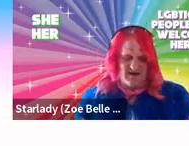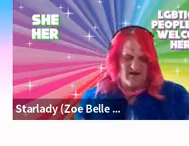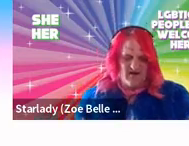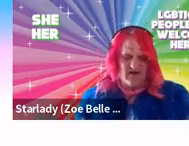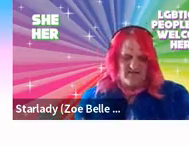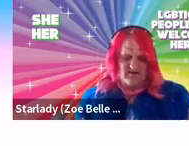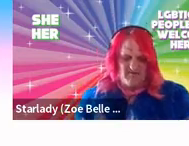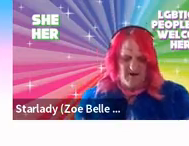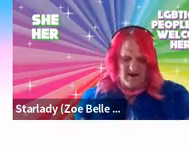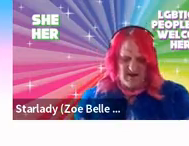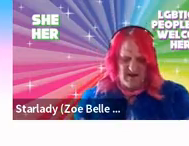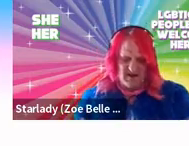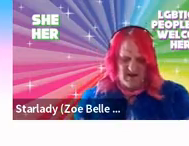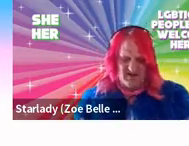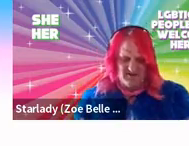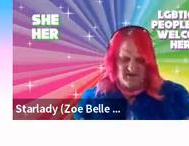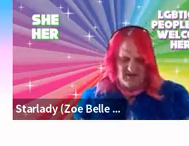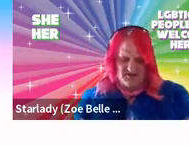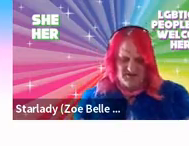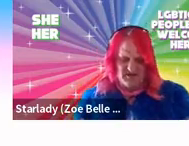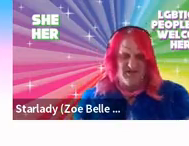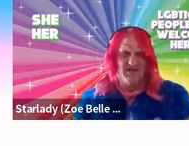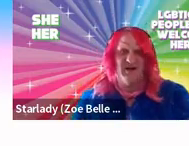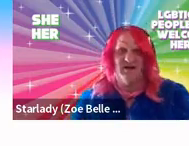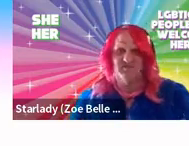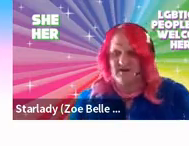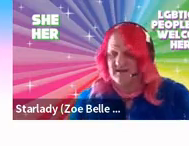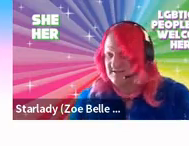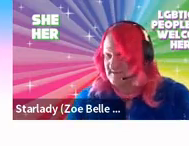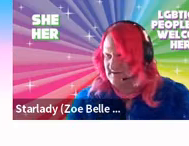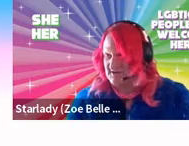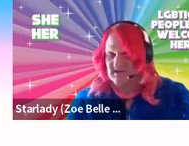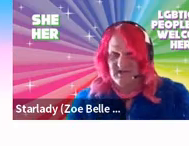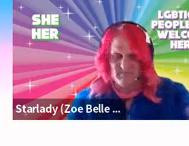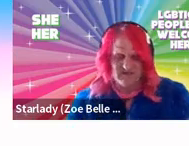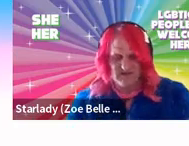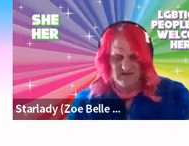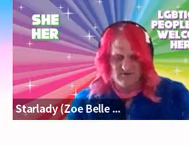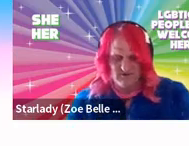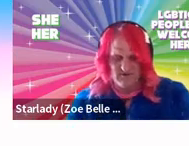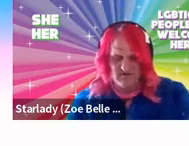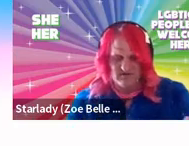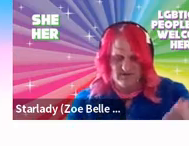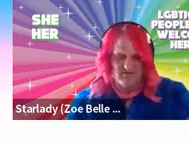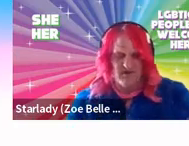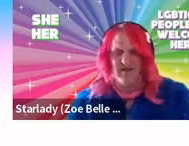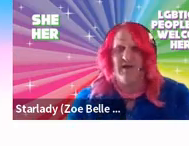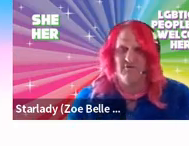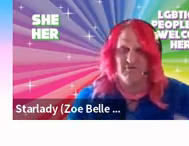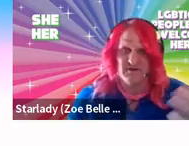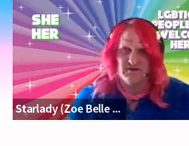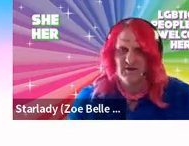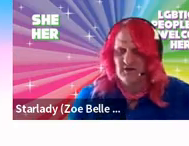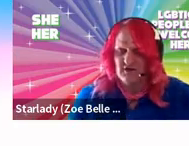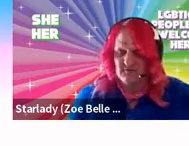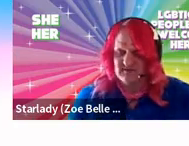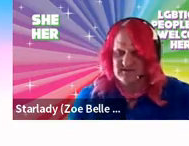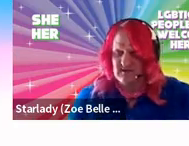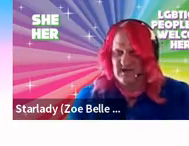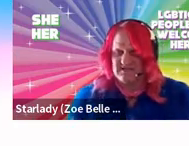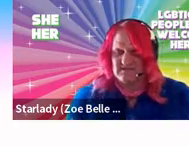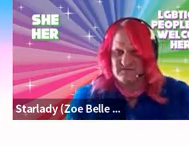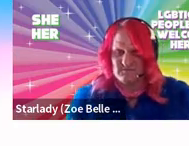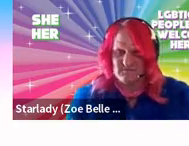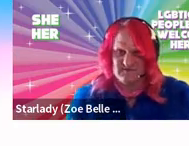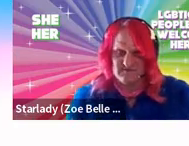about identifying and challenging transmisogyny, in particular within sort of like health and